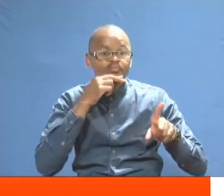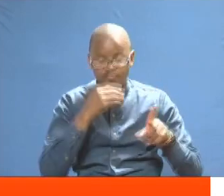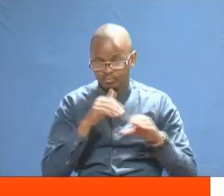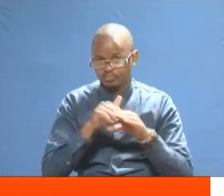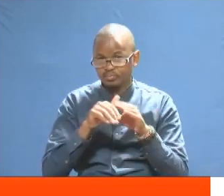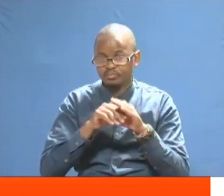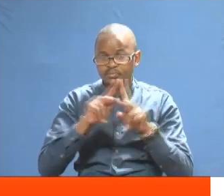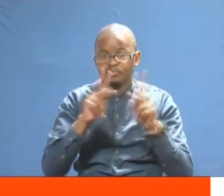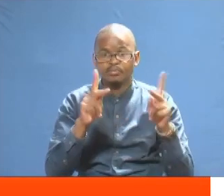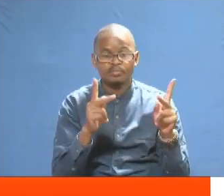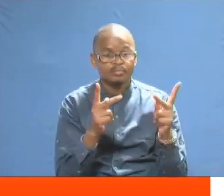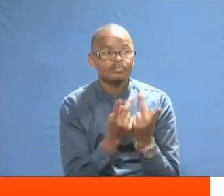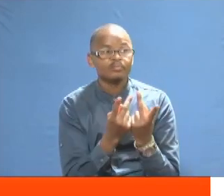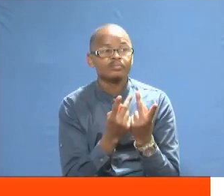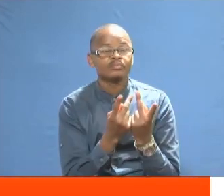were in a place called